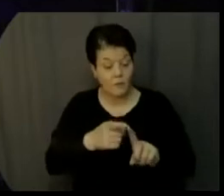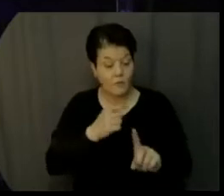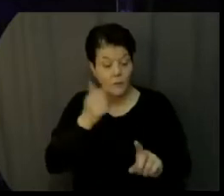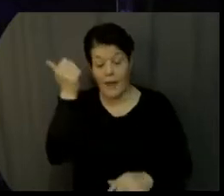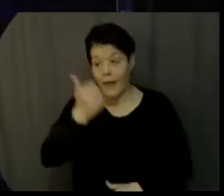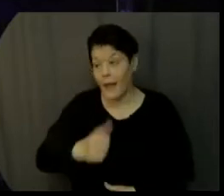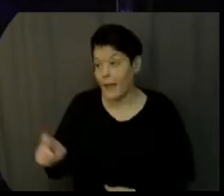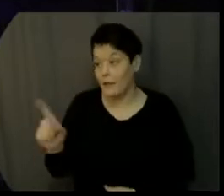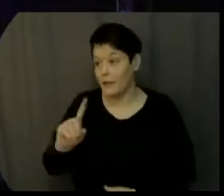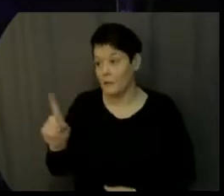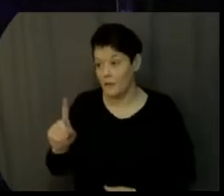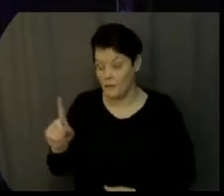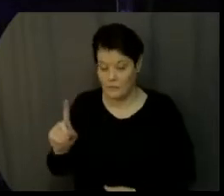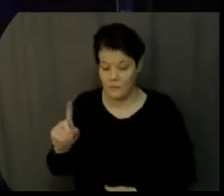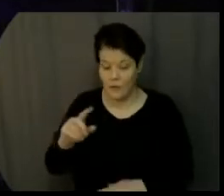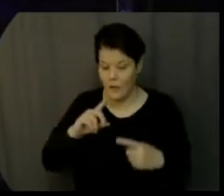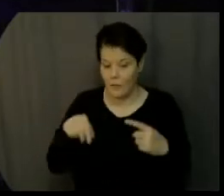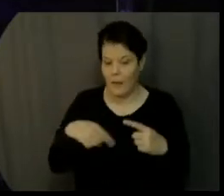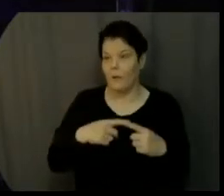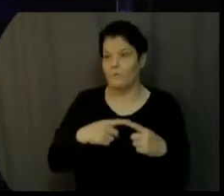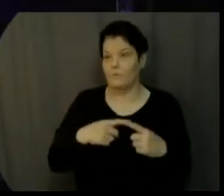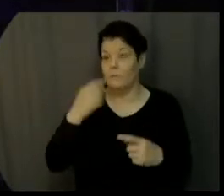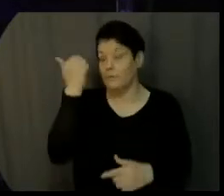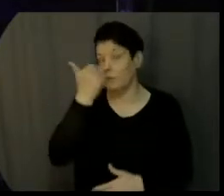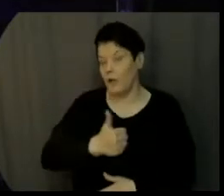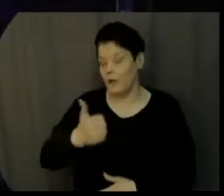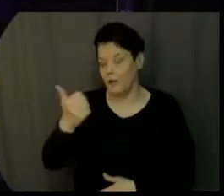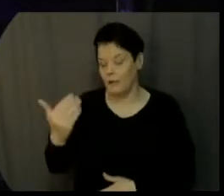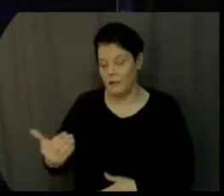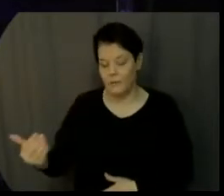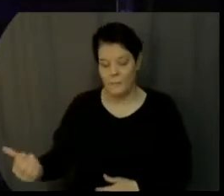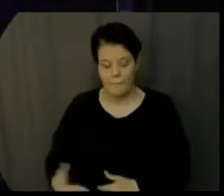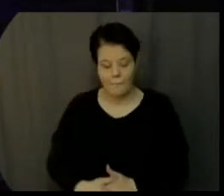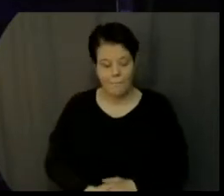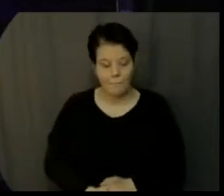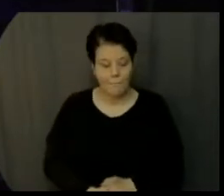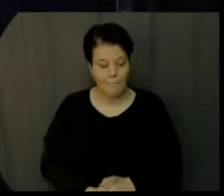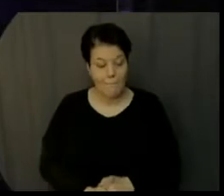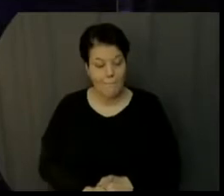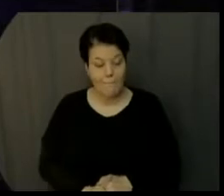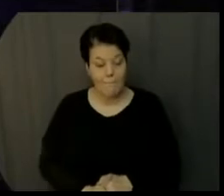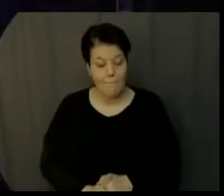us, this story of God and his interaction with his people.